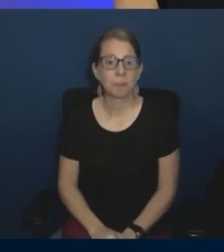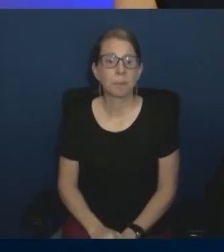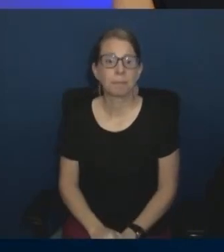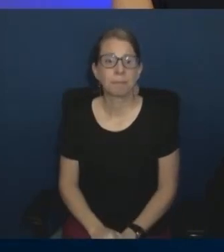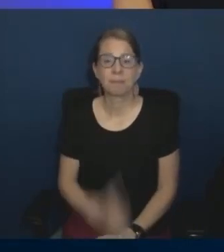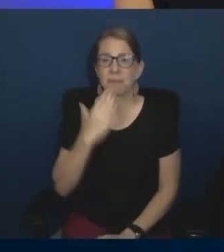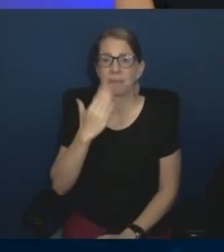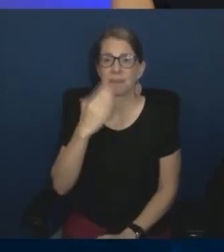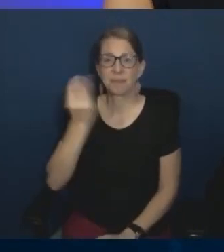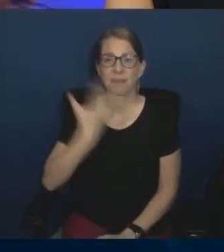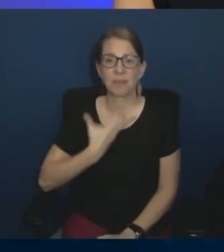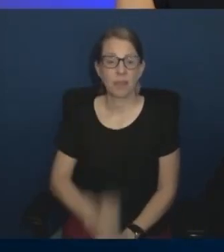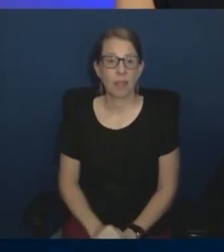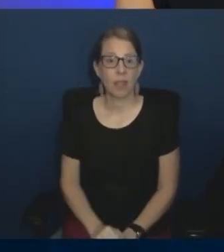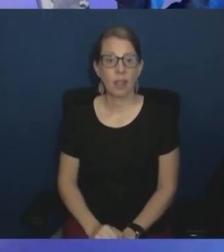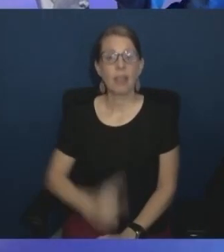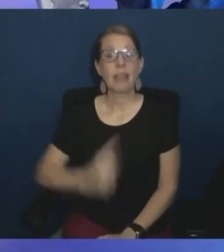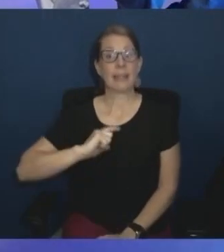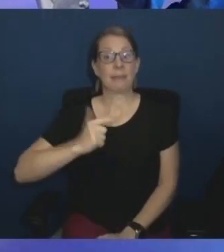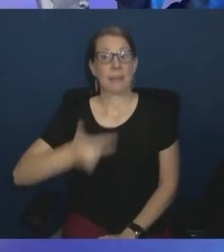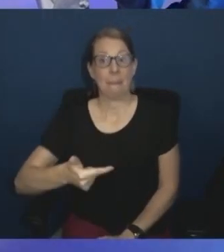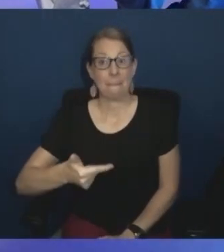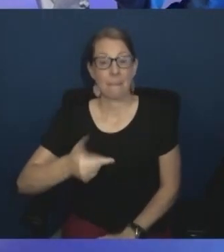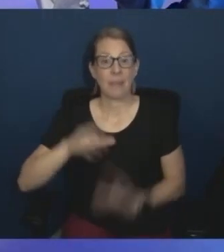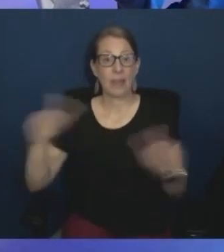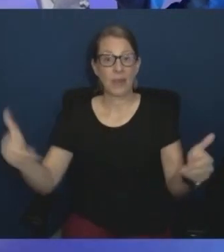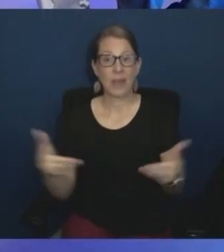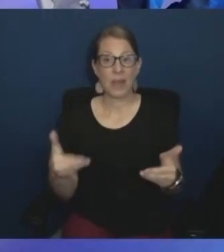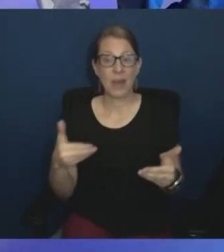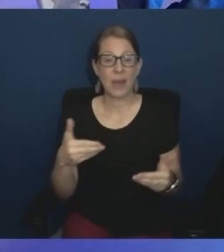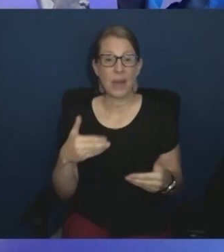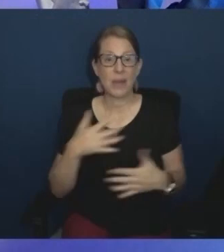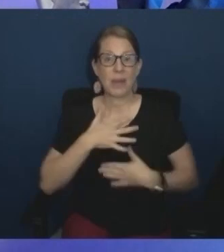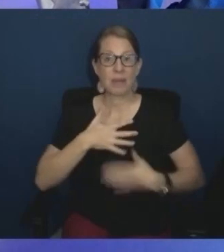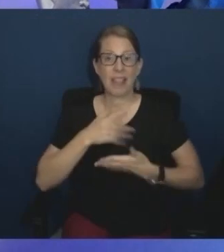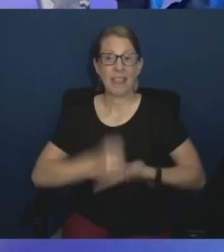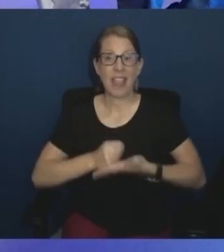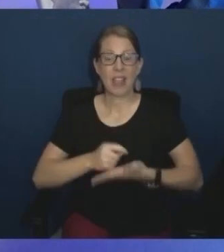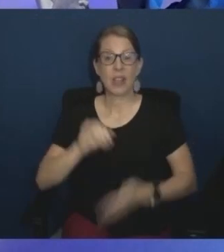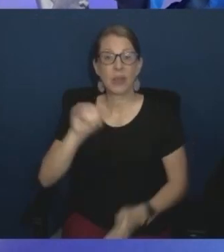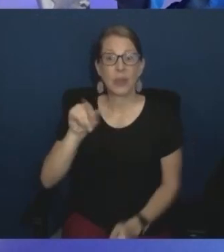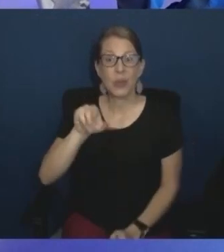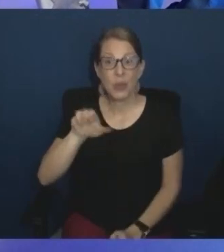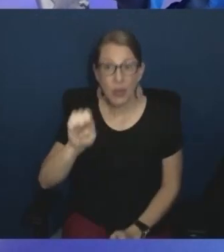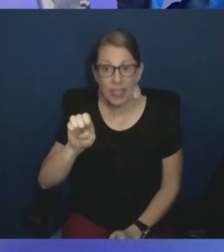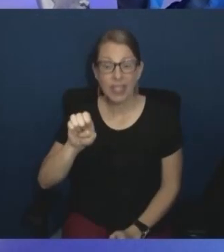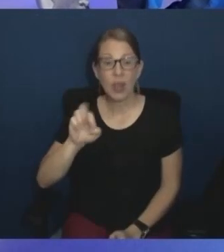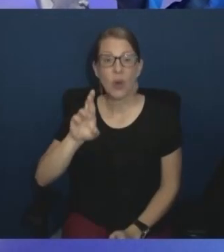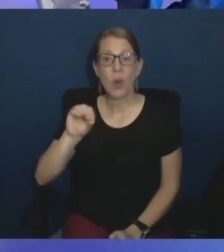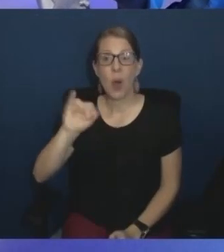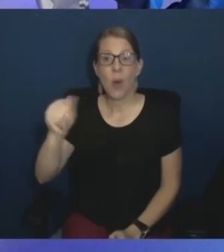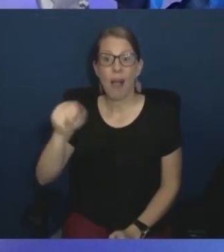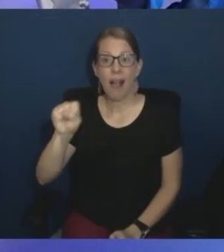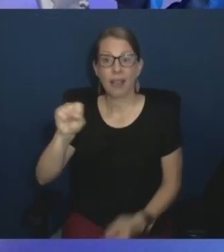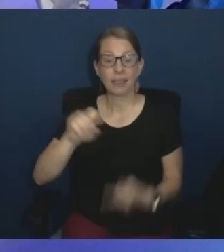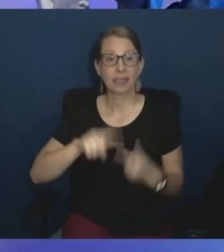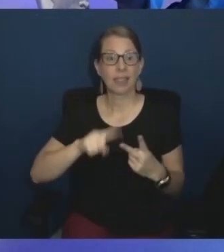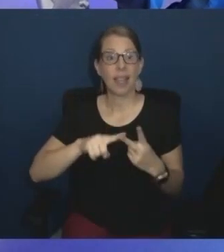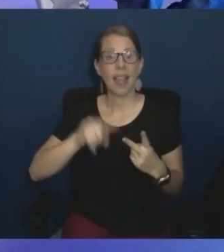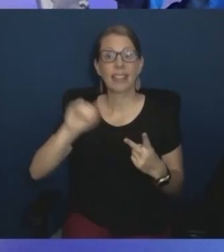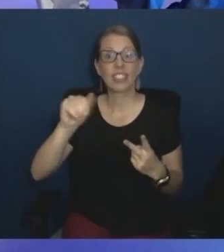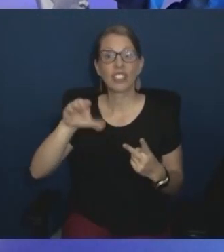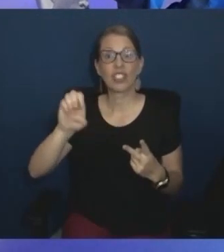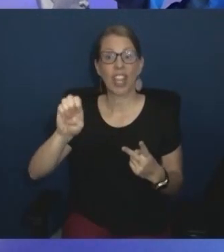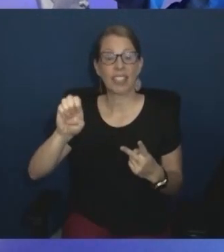I want to turn back to our guests, reintroduce respiratory therapist Julie Rojas and ICU pharmacist Jace Knutson. We wanted to start